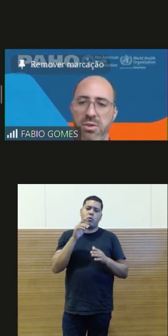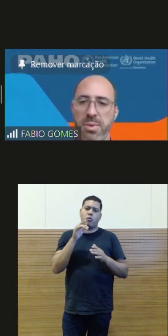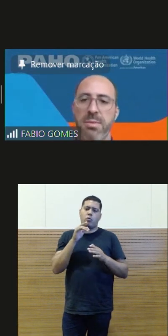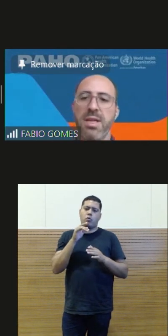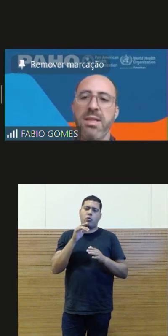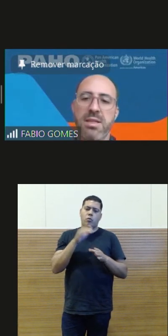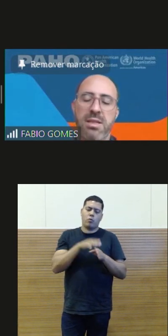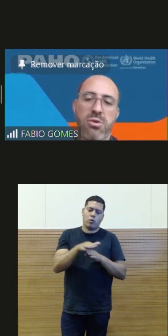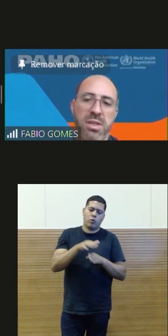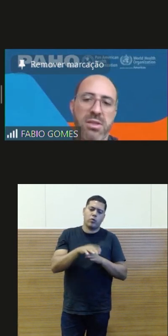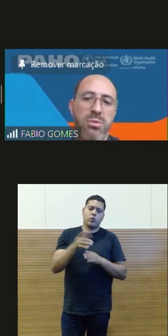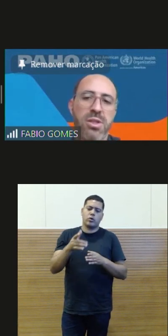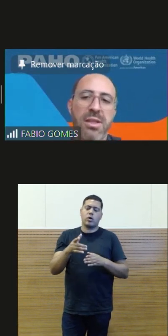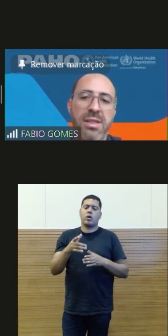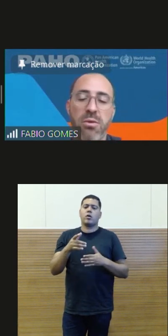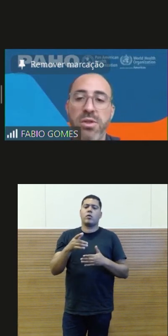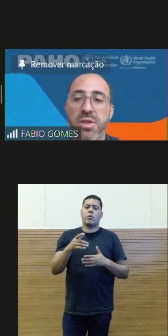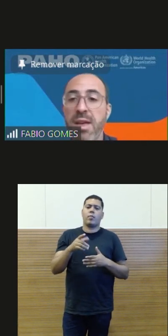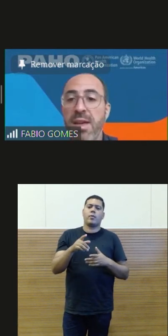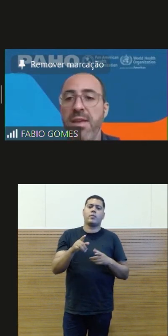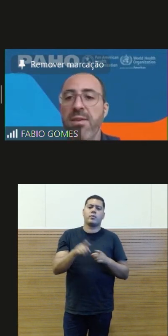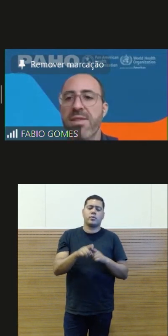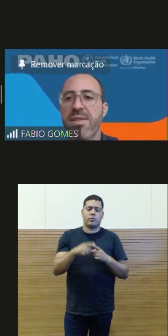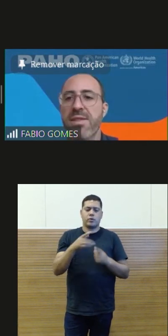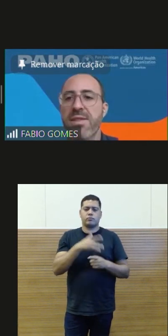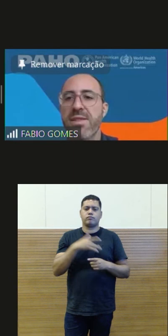basis to adjust,